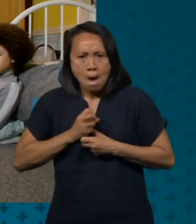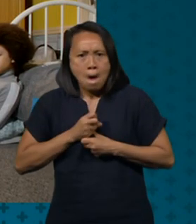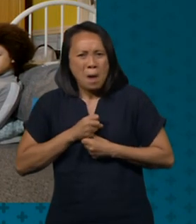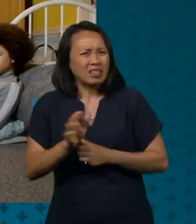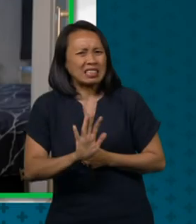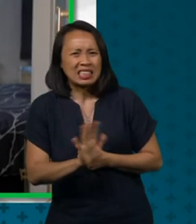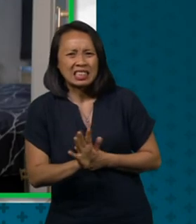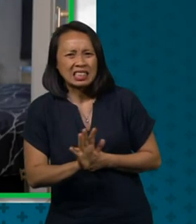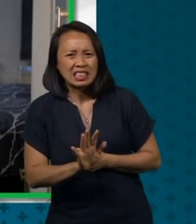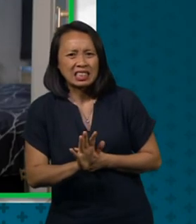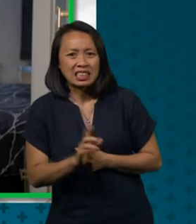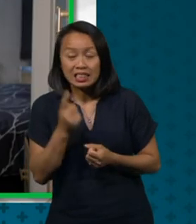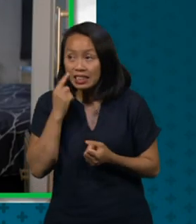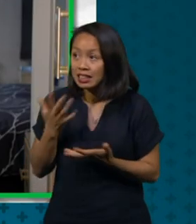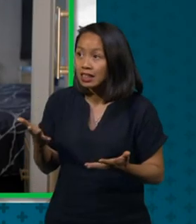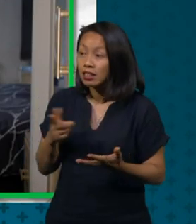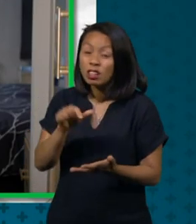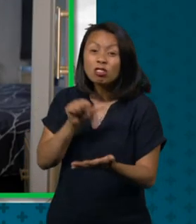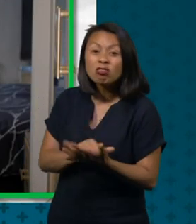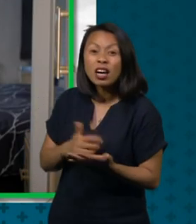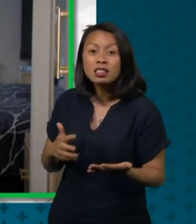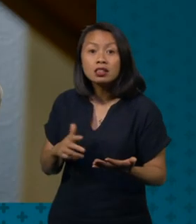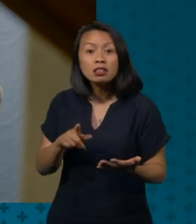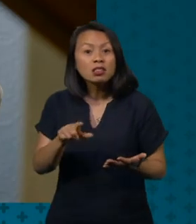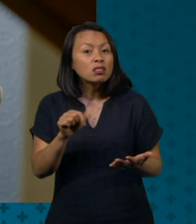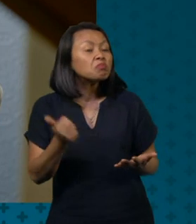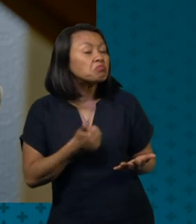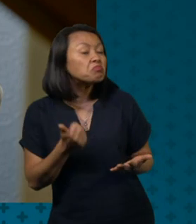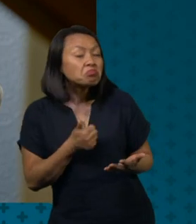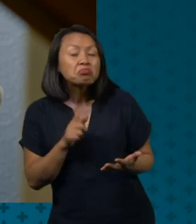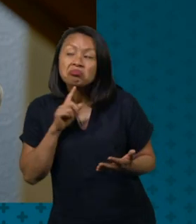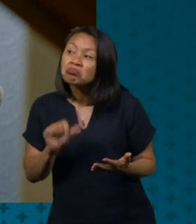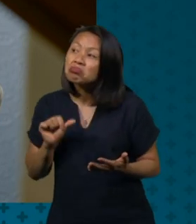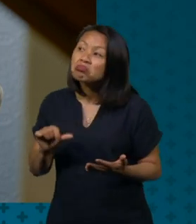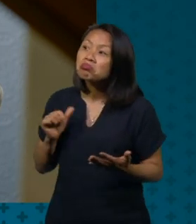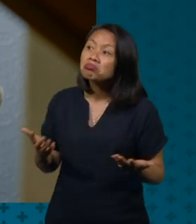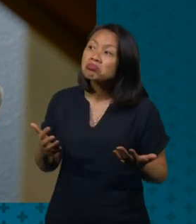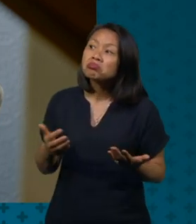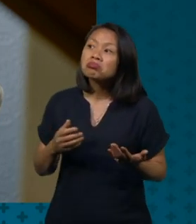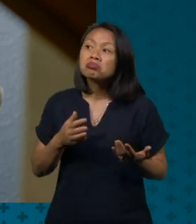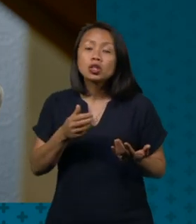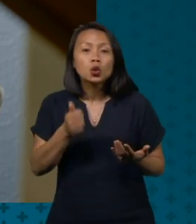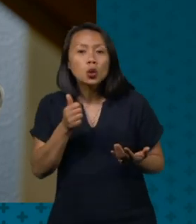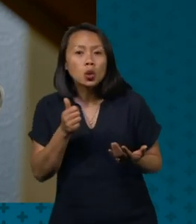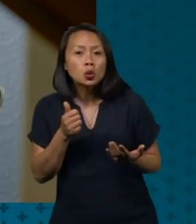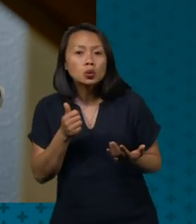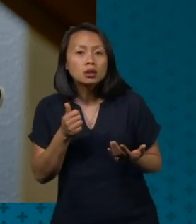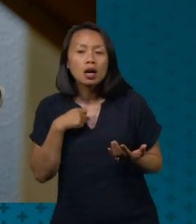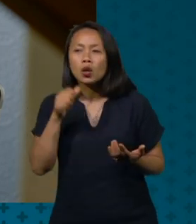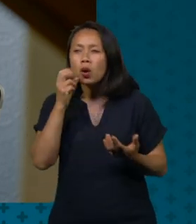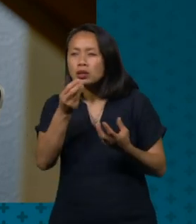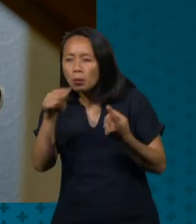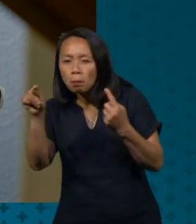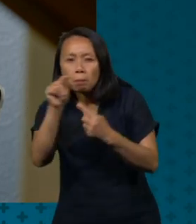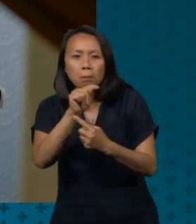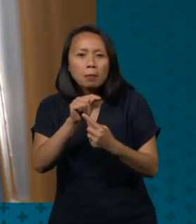right, I suppose. Obviously, some of you I know better than others. Chloe and Sparkles, I got to know you a little bit, and I know that you two will always